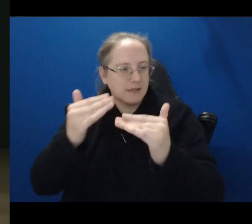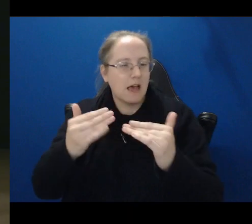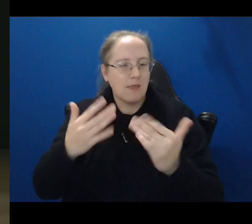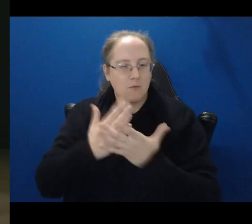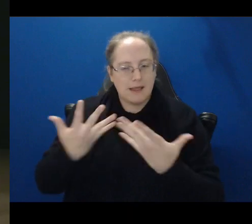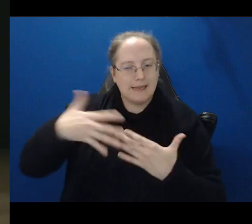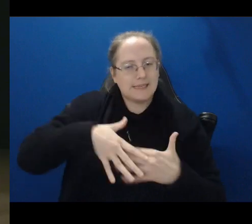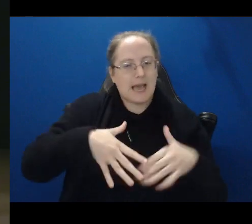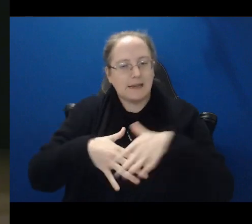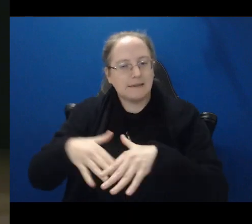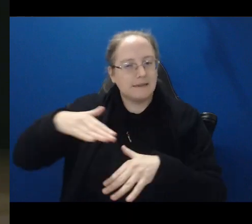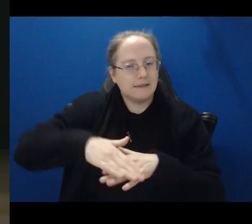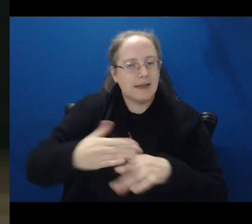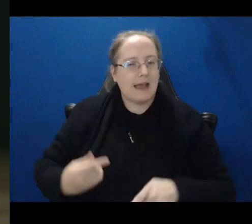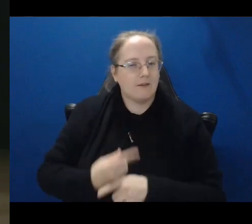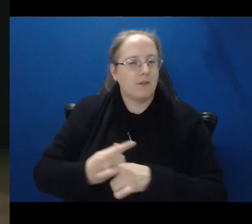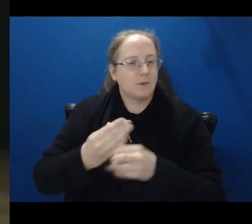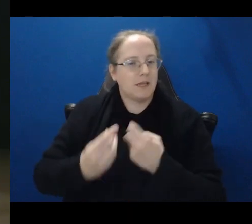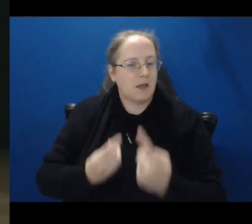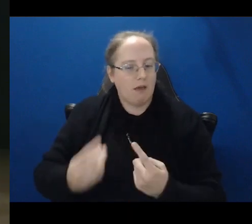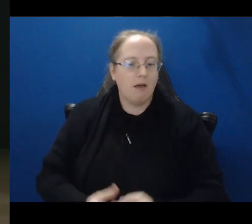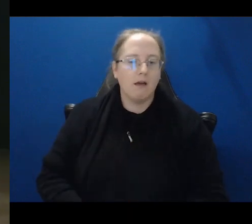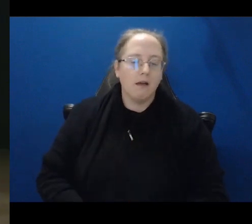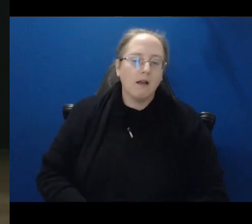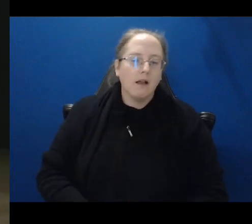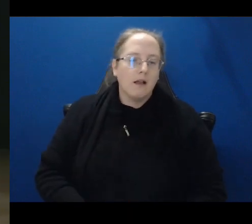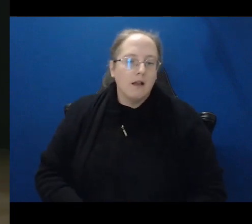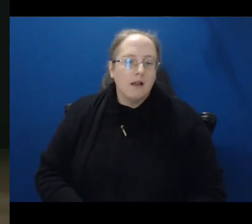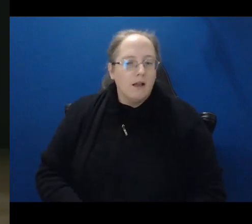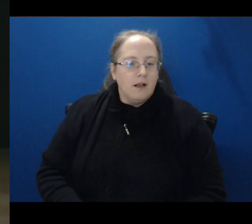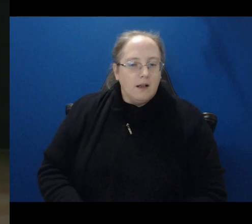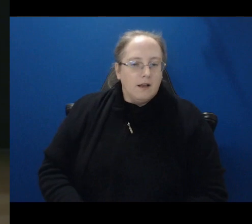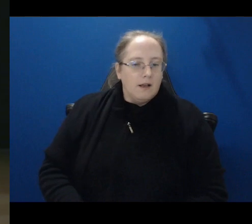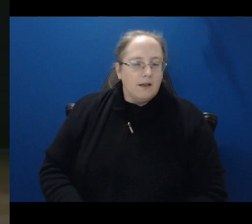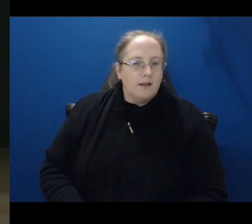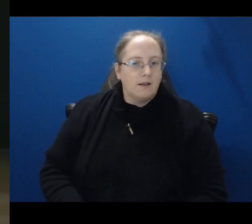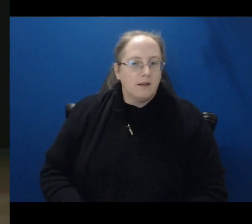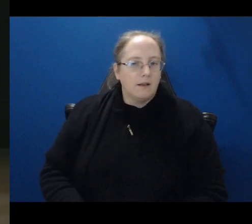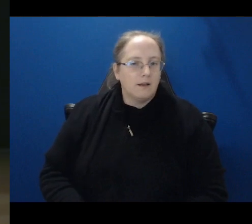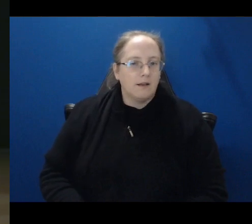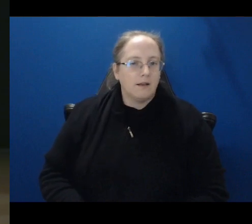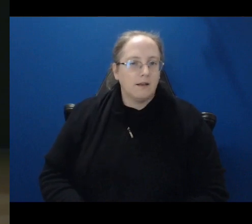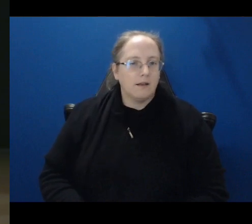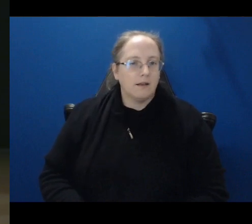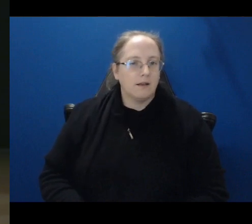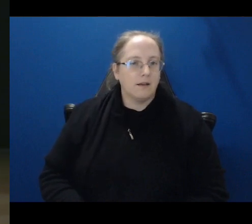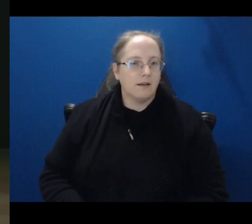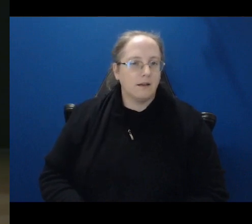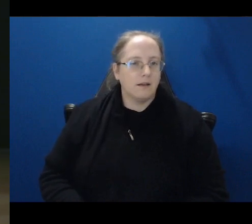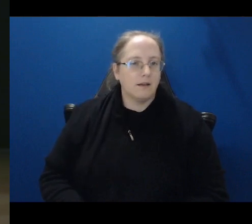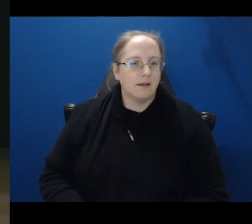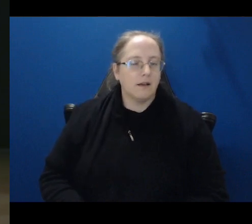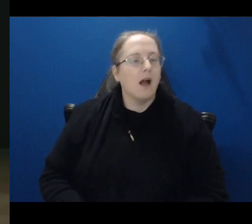well. And I think that having certain similarities like